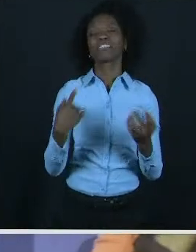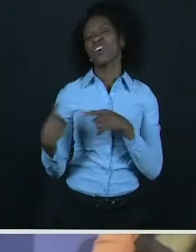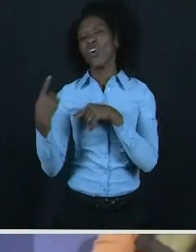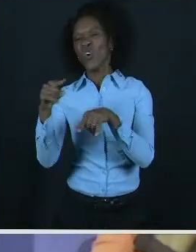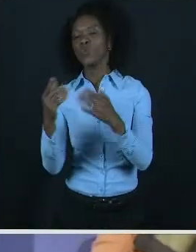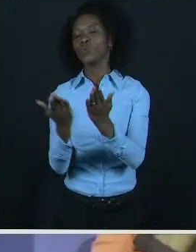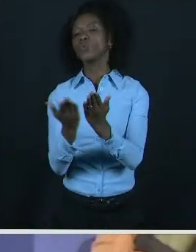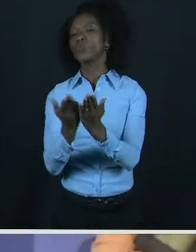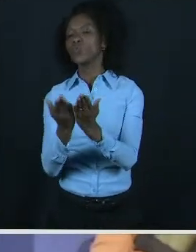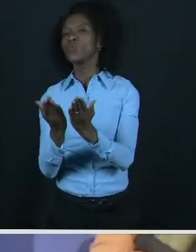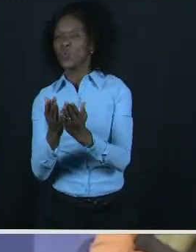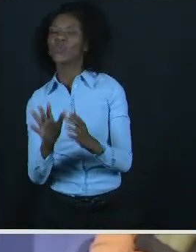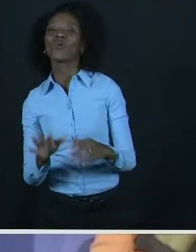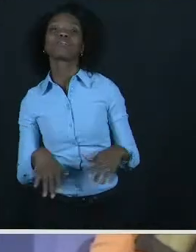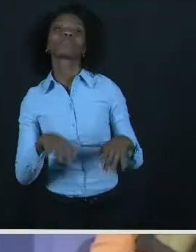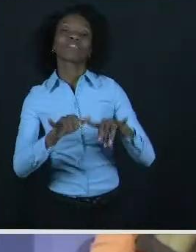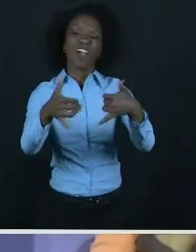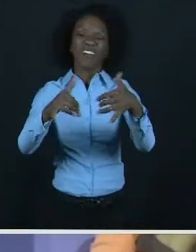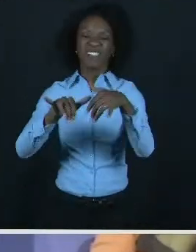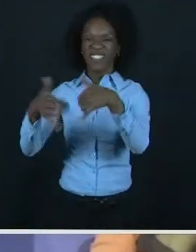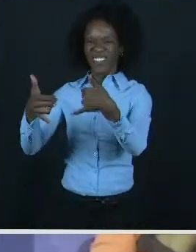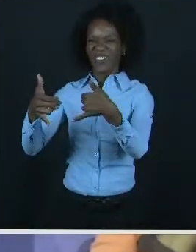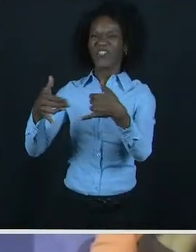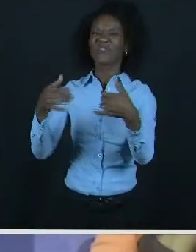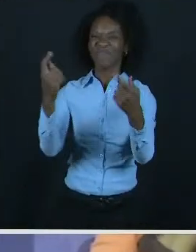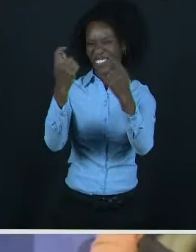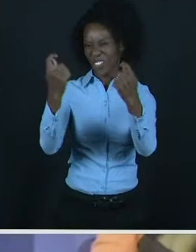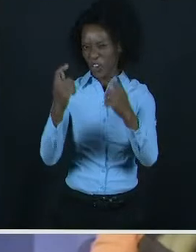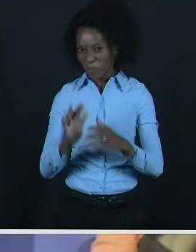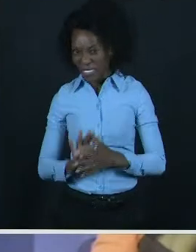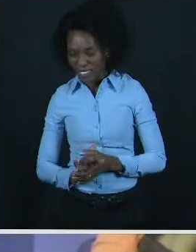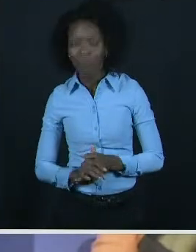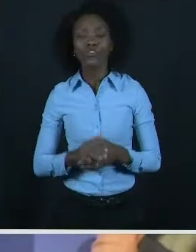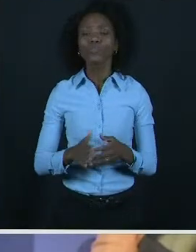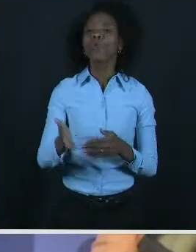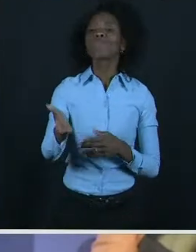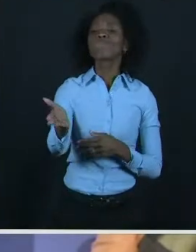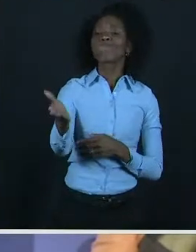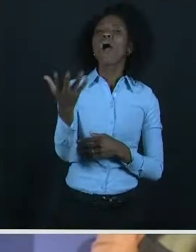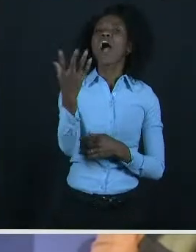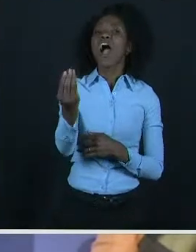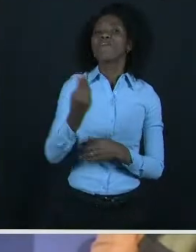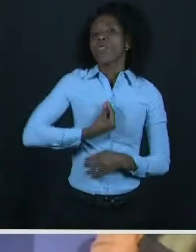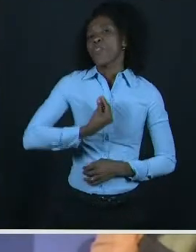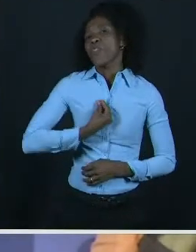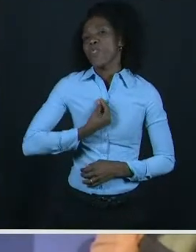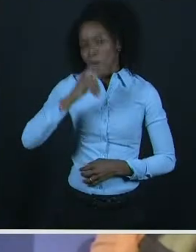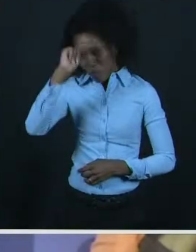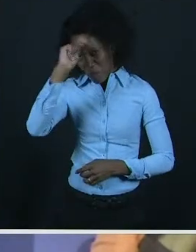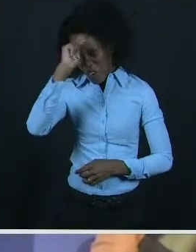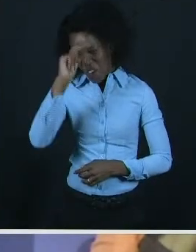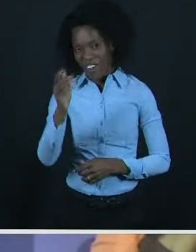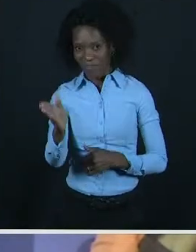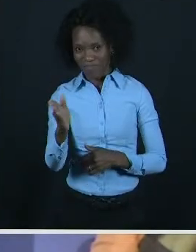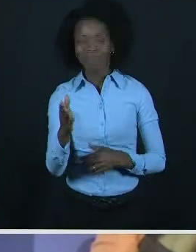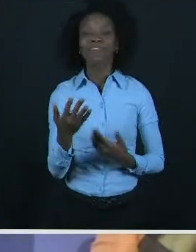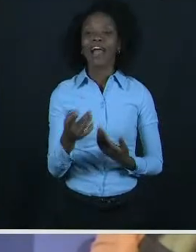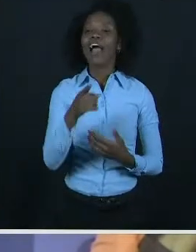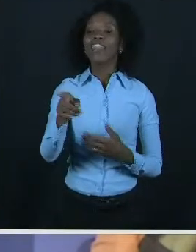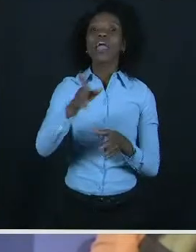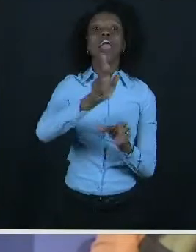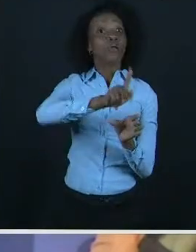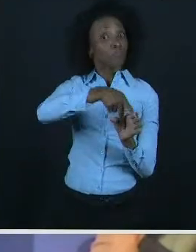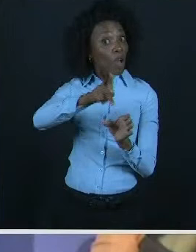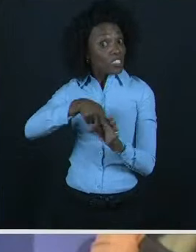school prize-giving ceremony, and these young boys had participated